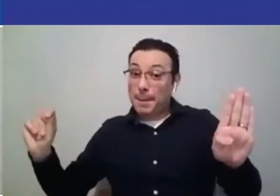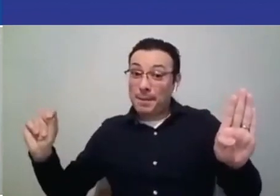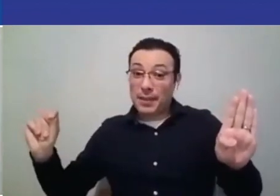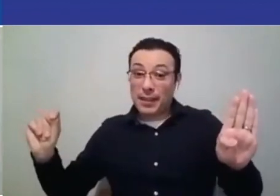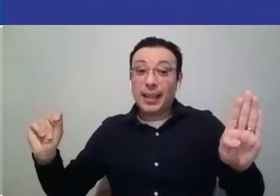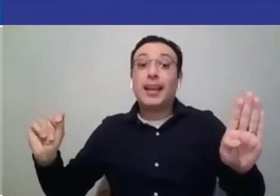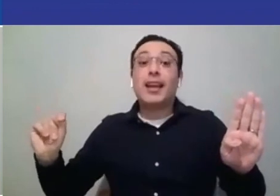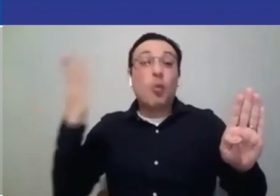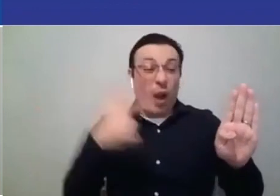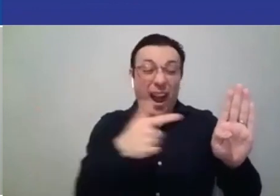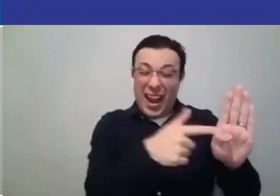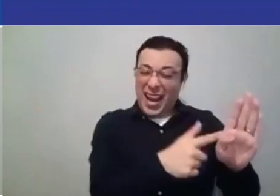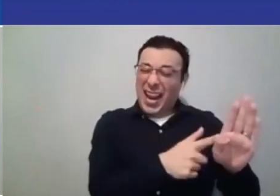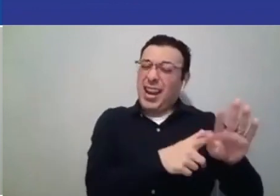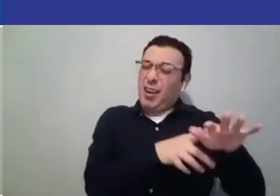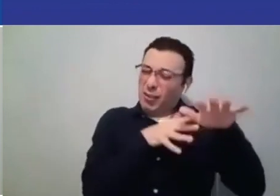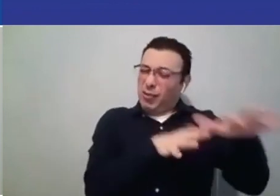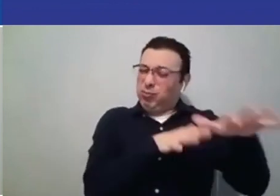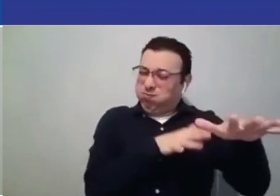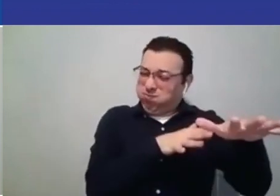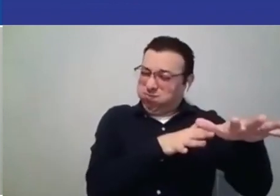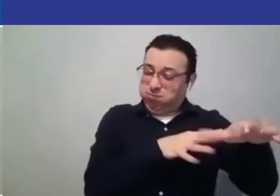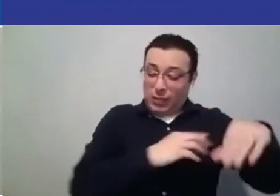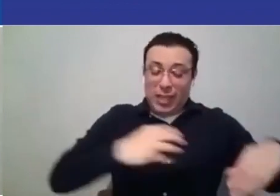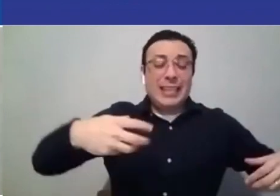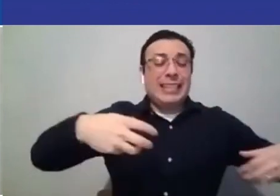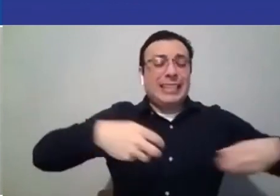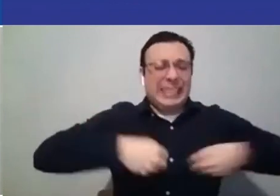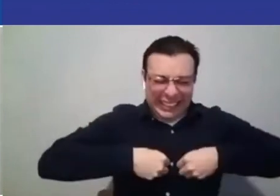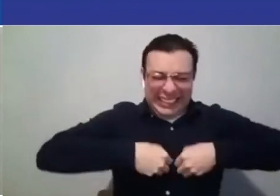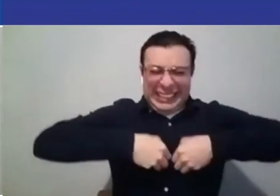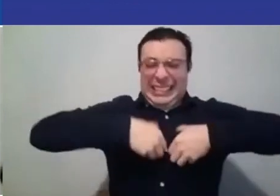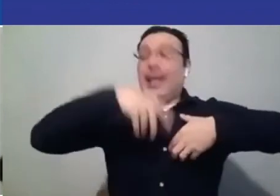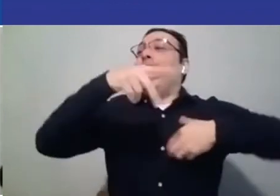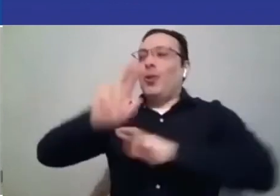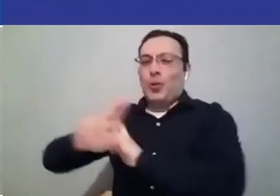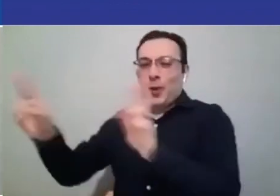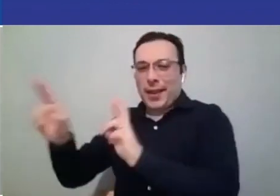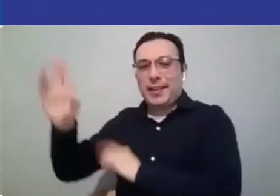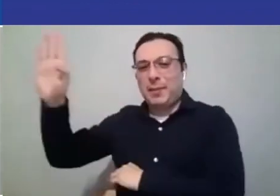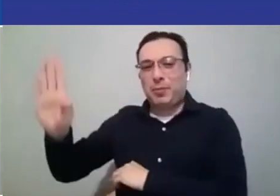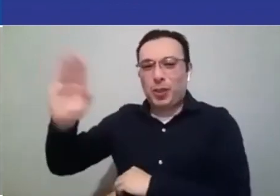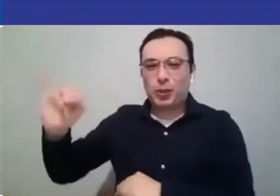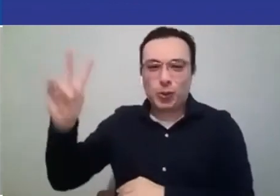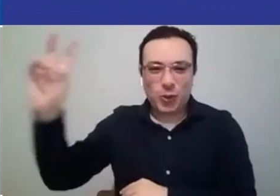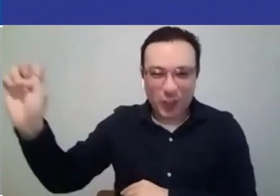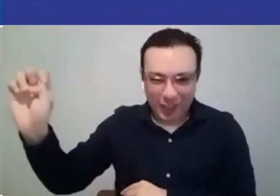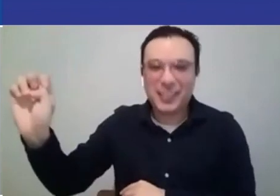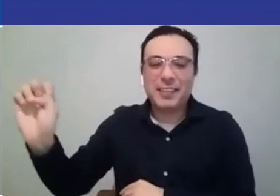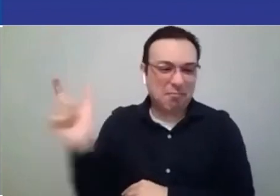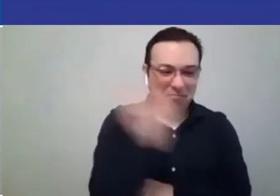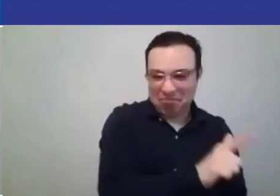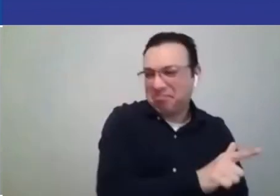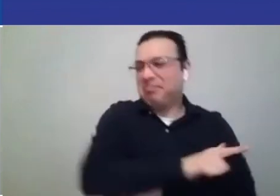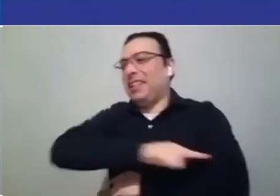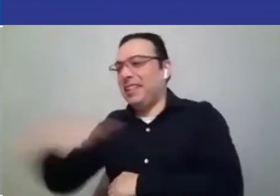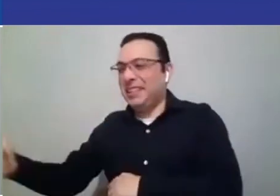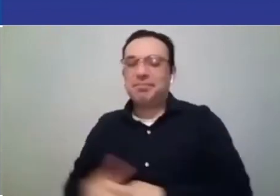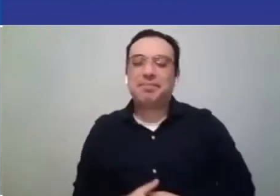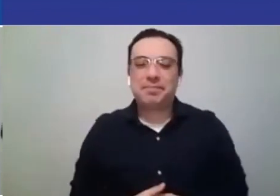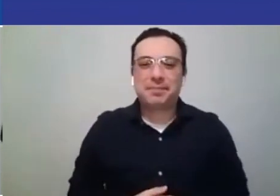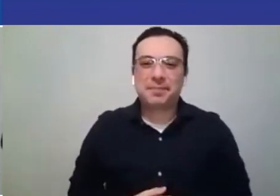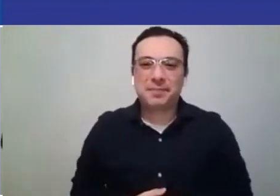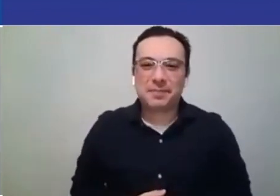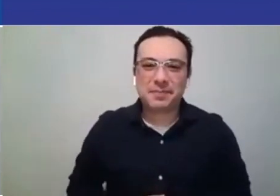in between, February to September, so I can recharge in time for Brooklyn Juve. Got to